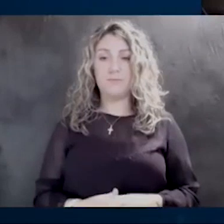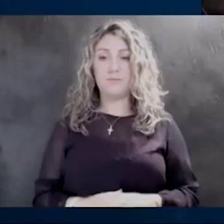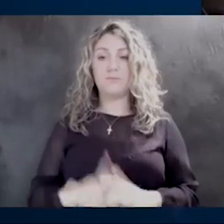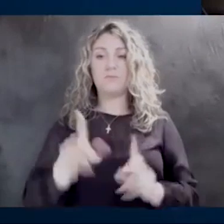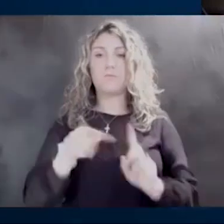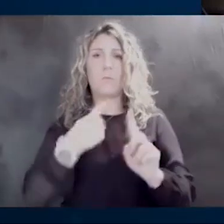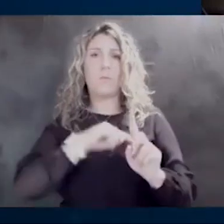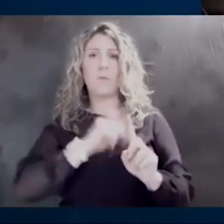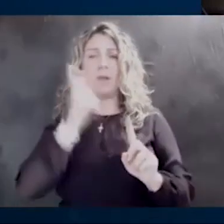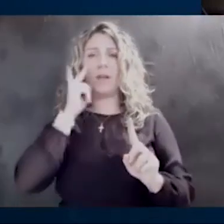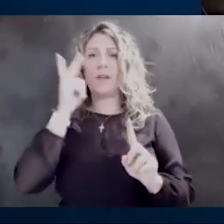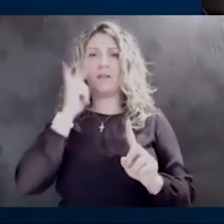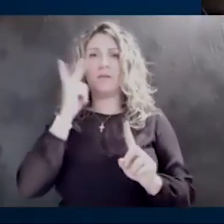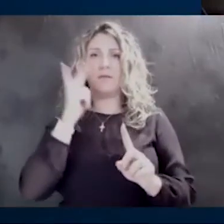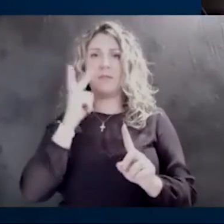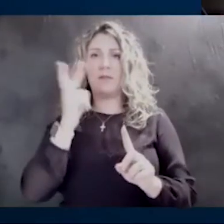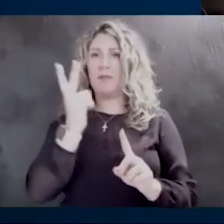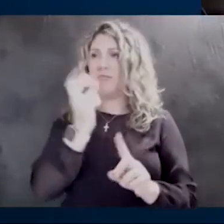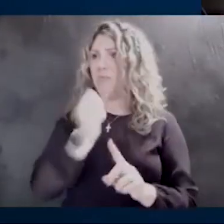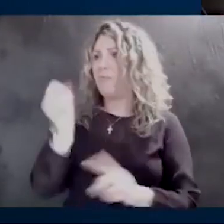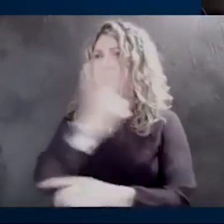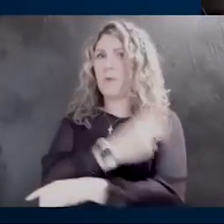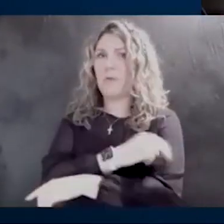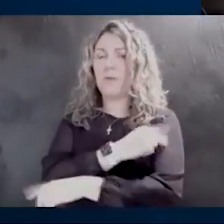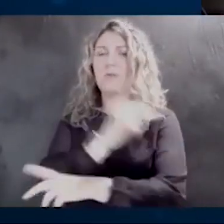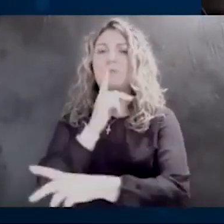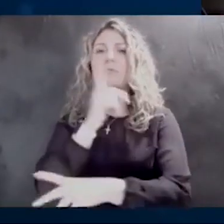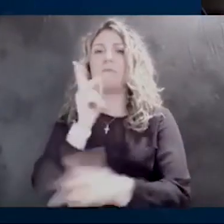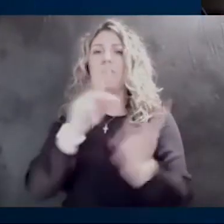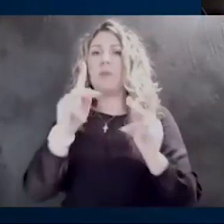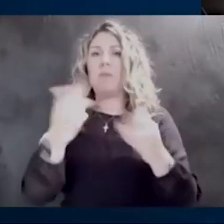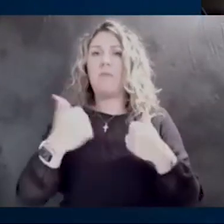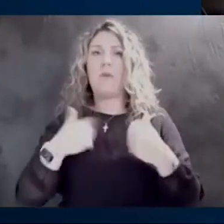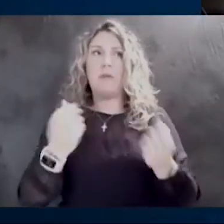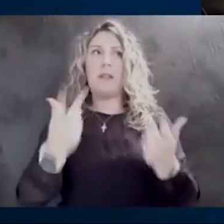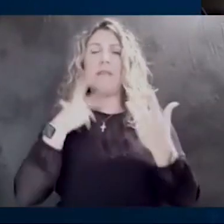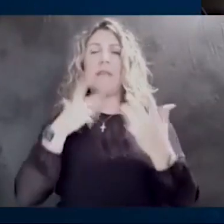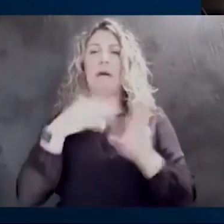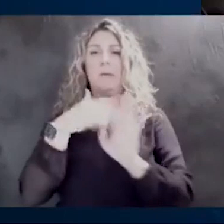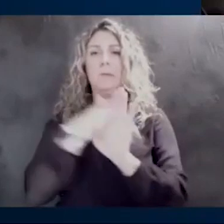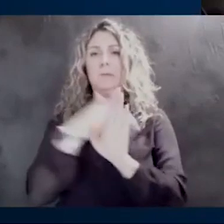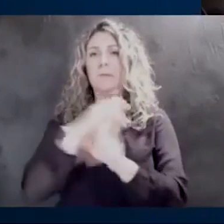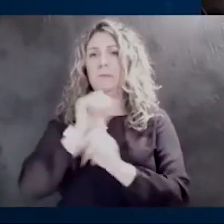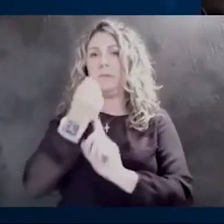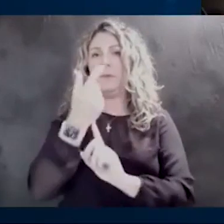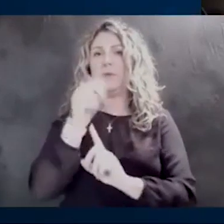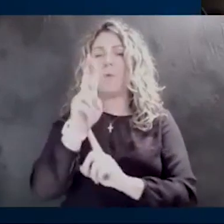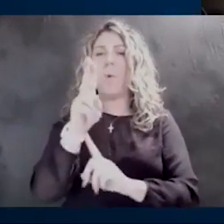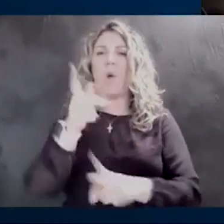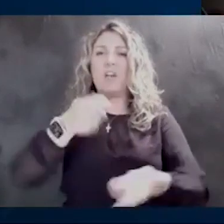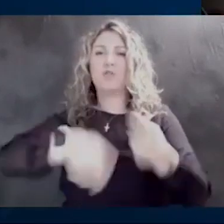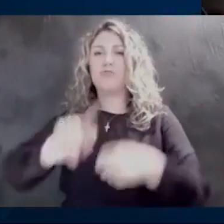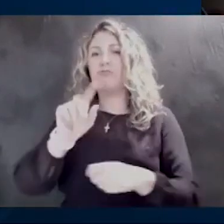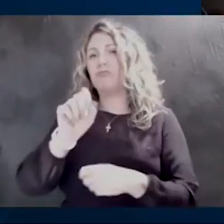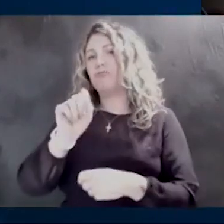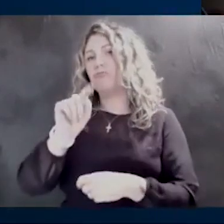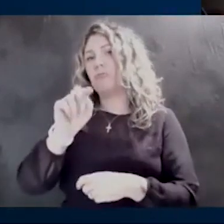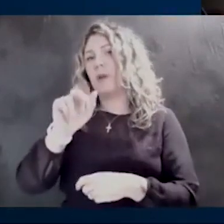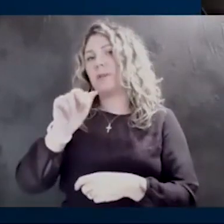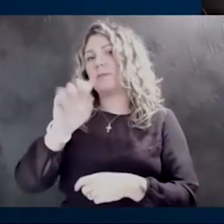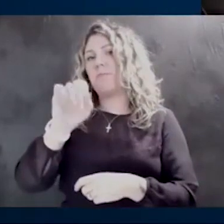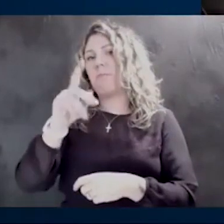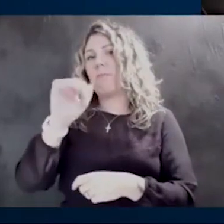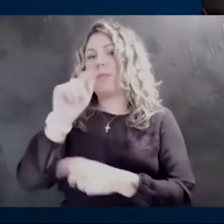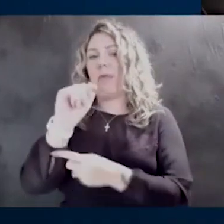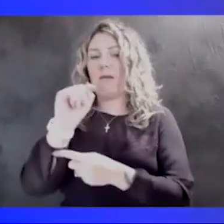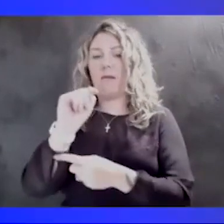hospitalized and vaccinated, Amanda, there are people who have a lot of underlying illness or have had transplants. Yes, that's correct. We do currently have 4